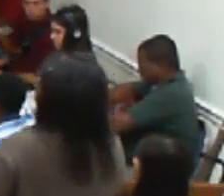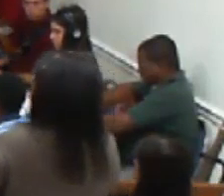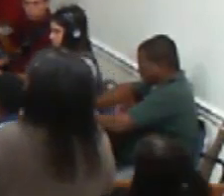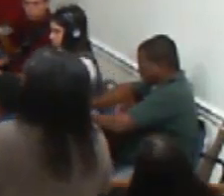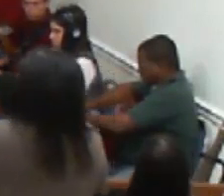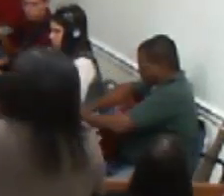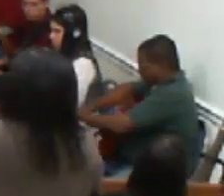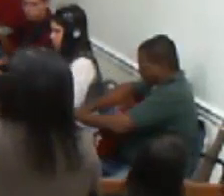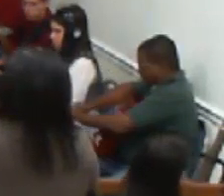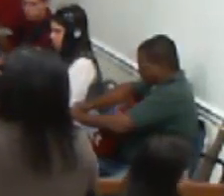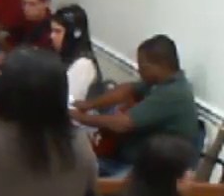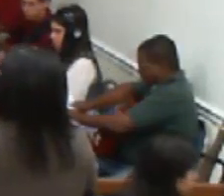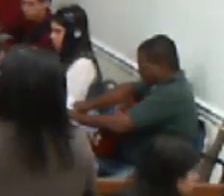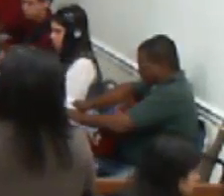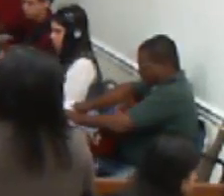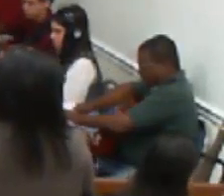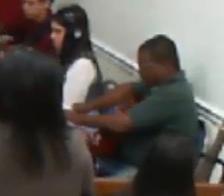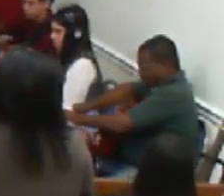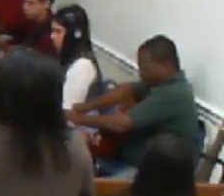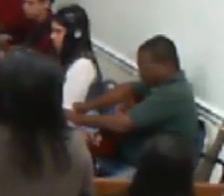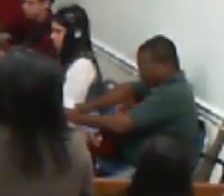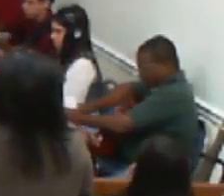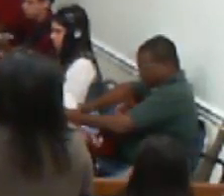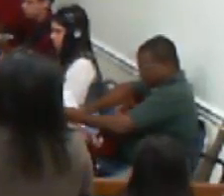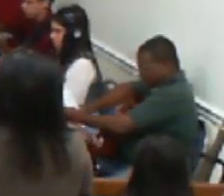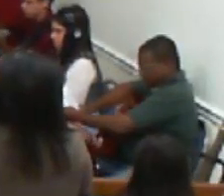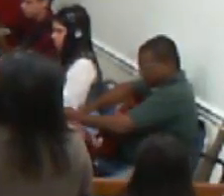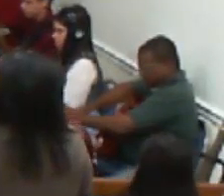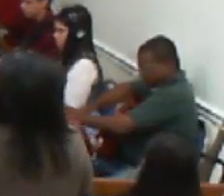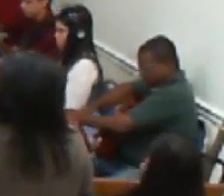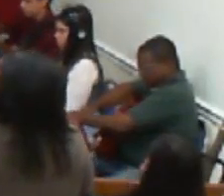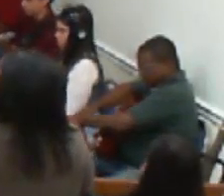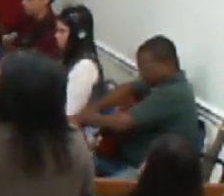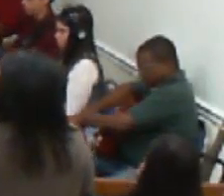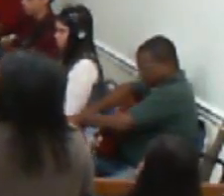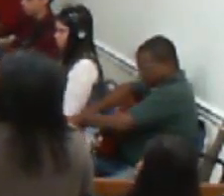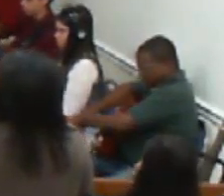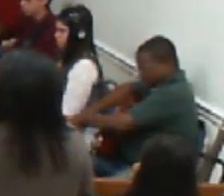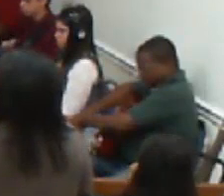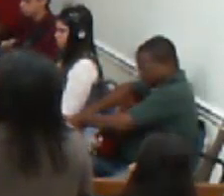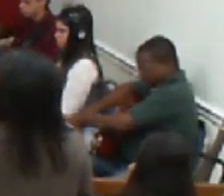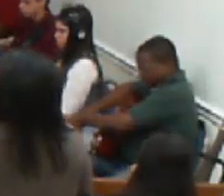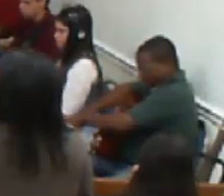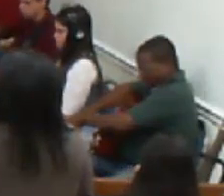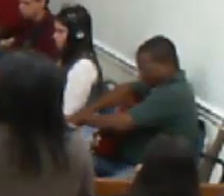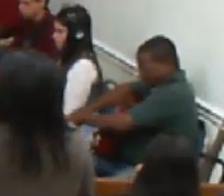Lord, I want to praise You and exalt Your holy name, because